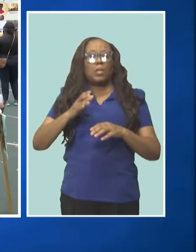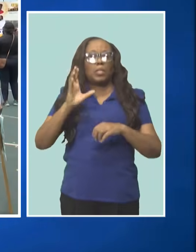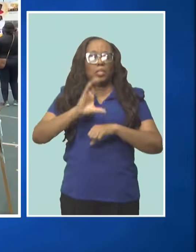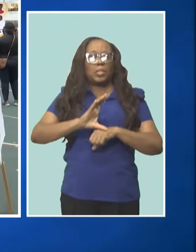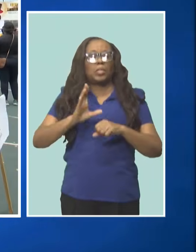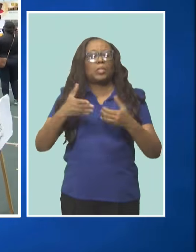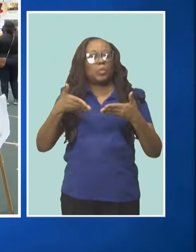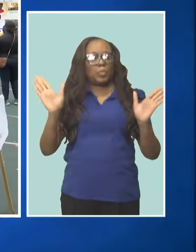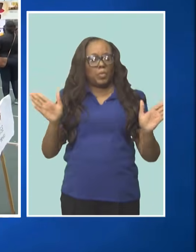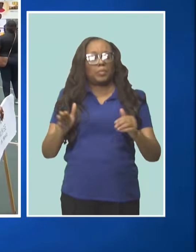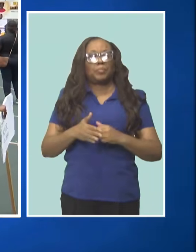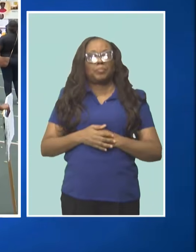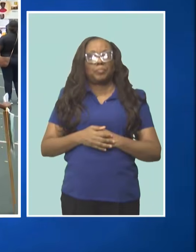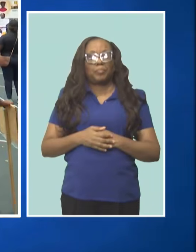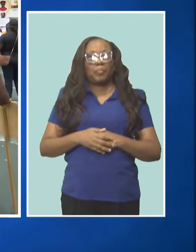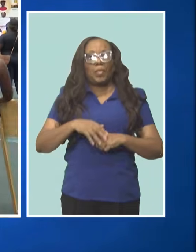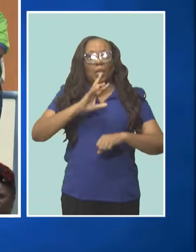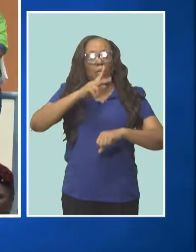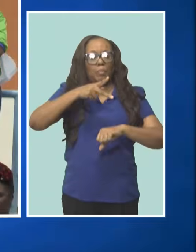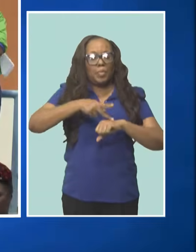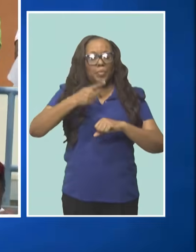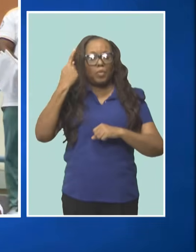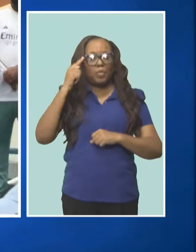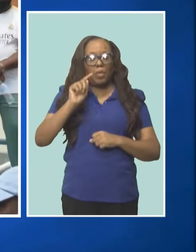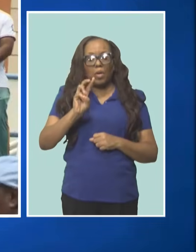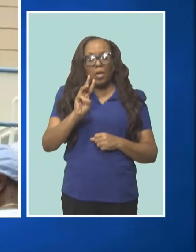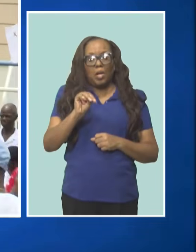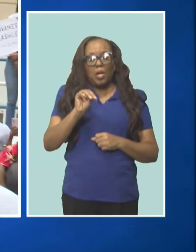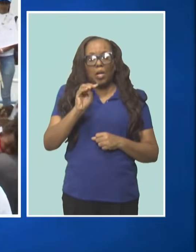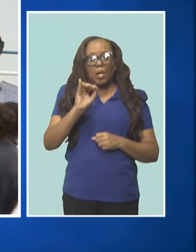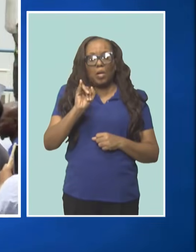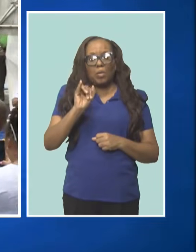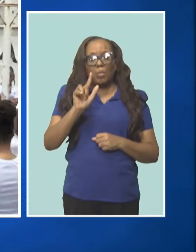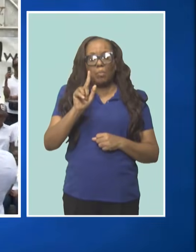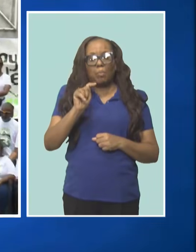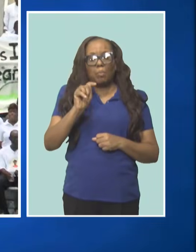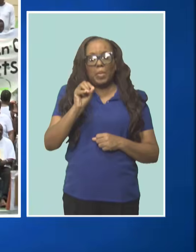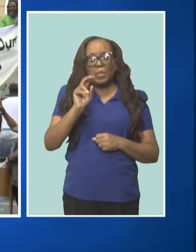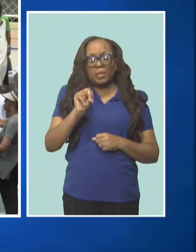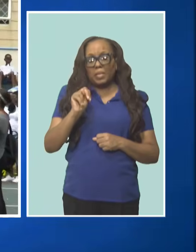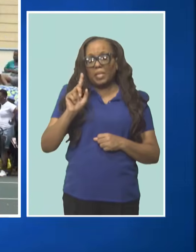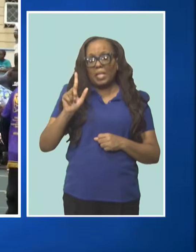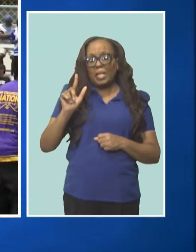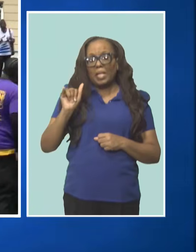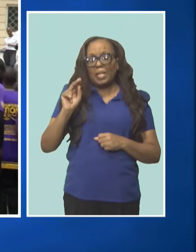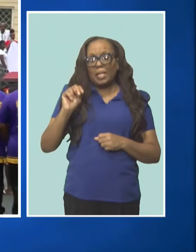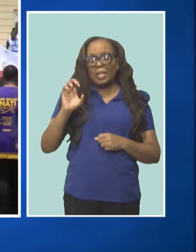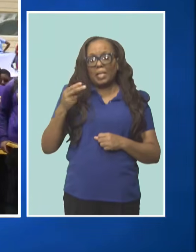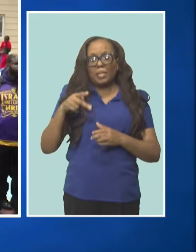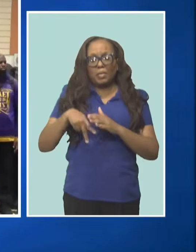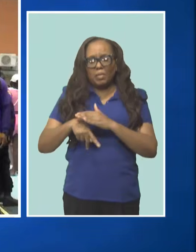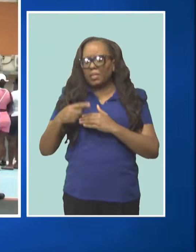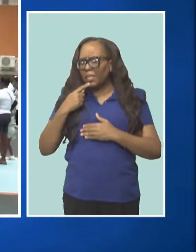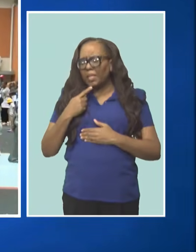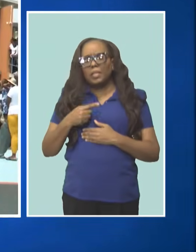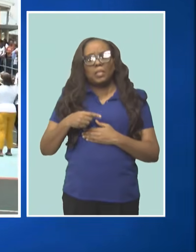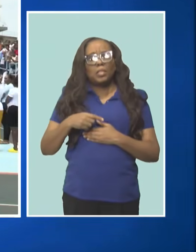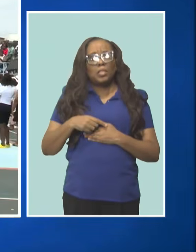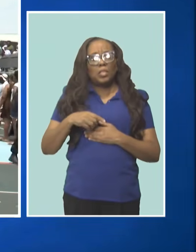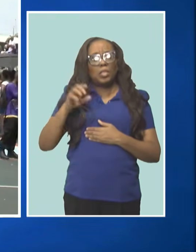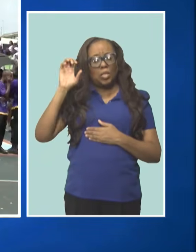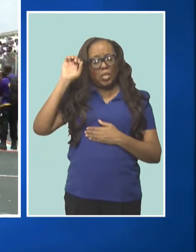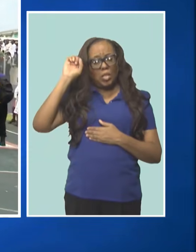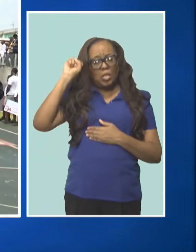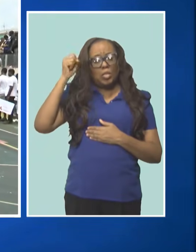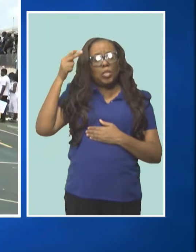Principal at Milton Lynch Primary, Tyrone Marshall, recalls Jonathan being a respectful, obedient child who was teachable and